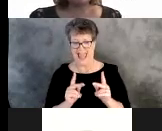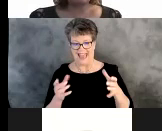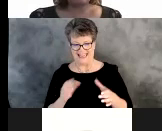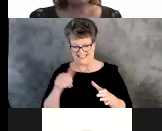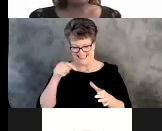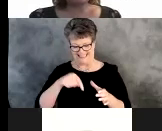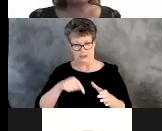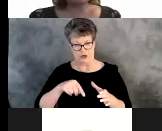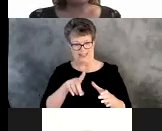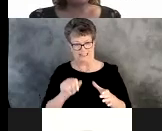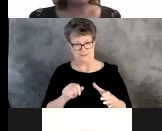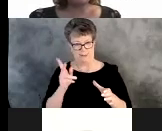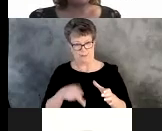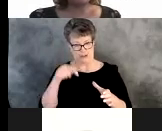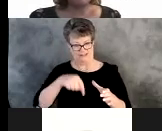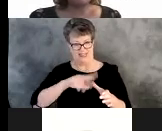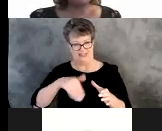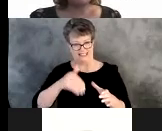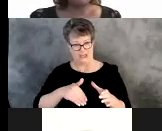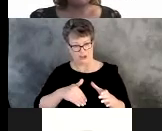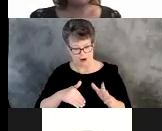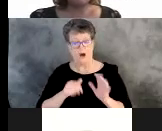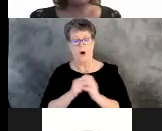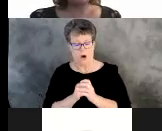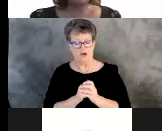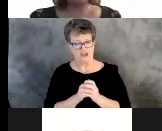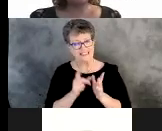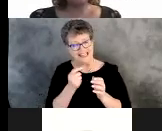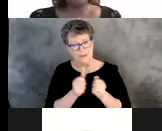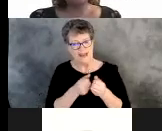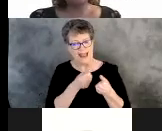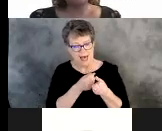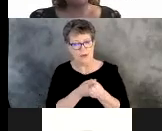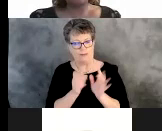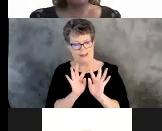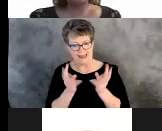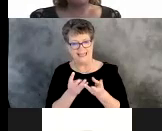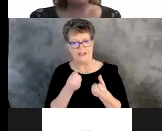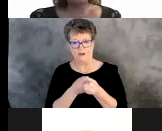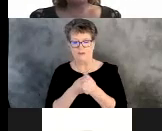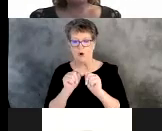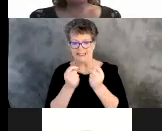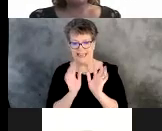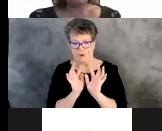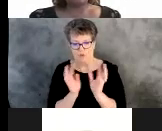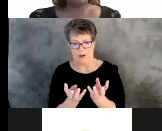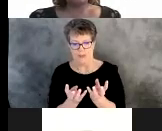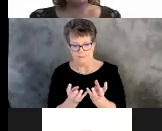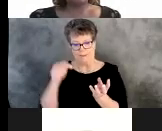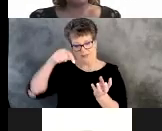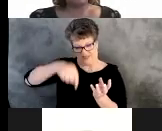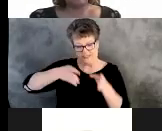making. They can make decisions for themselves. They just may need a little help and need a support team around them, but they're the ones